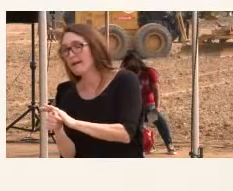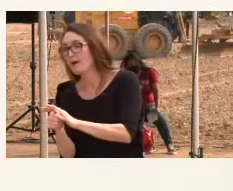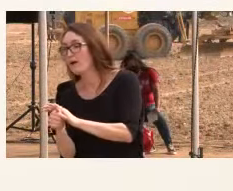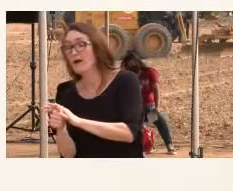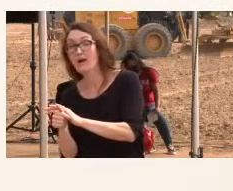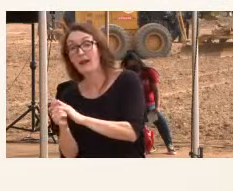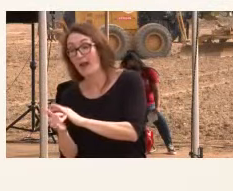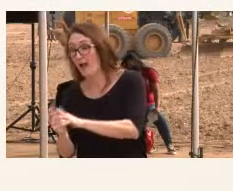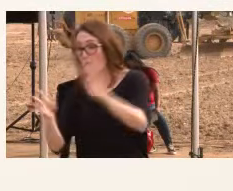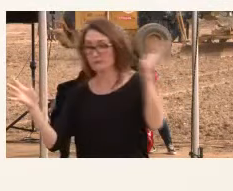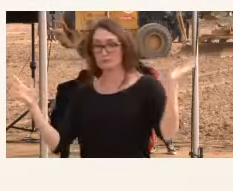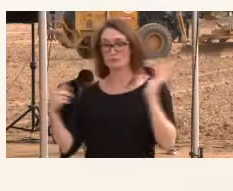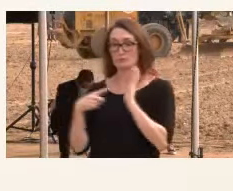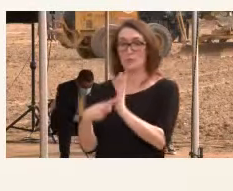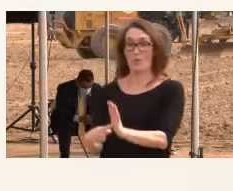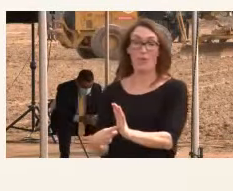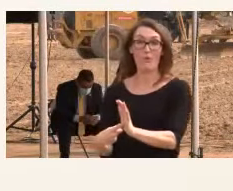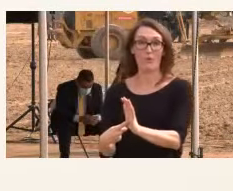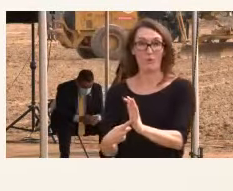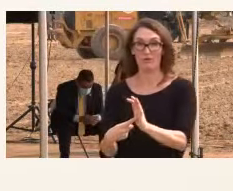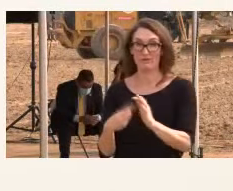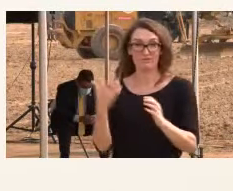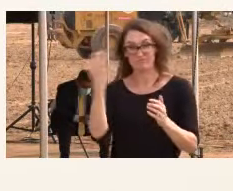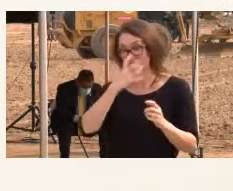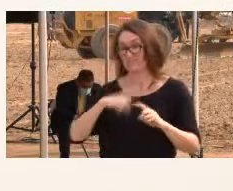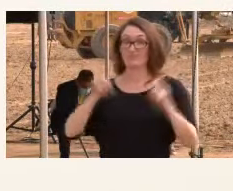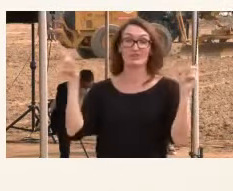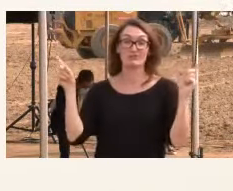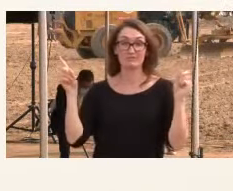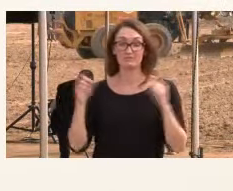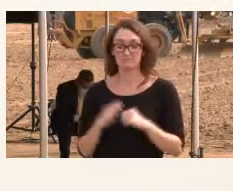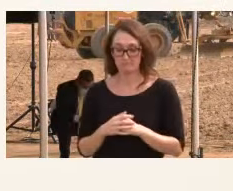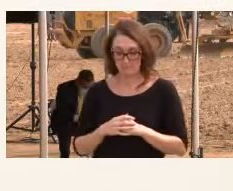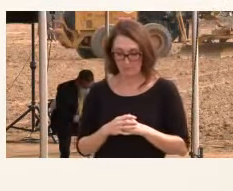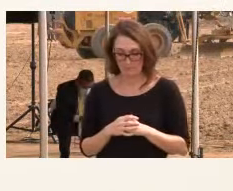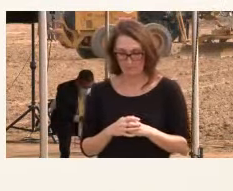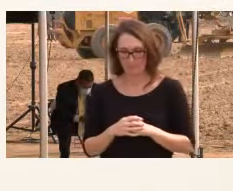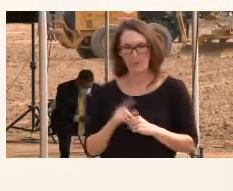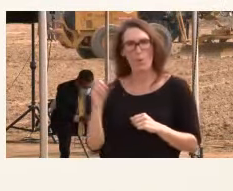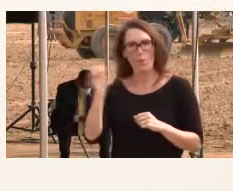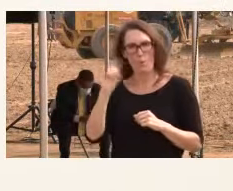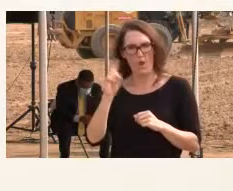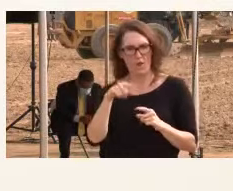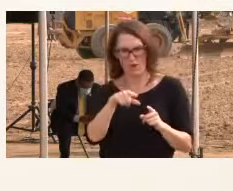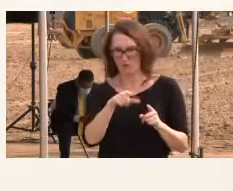not foresee 7 months ago. Where